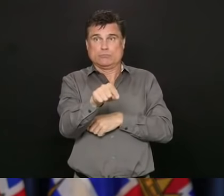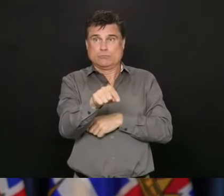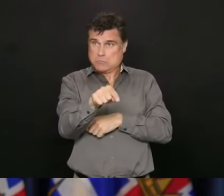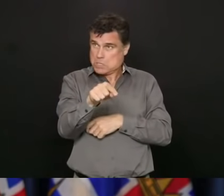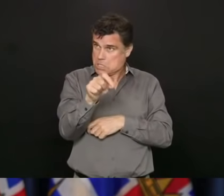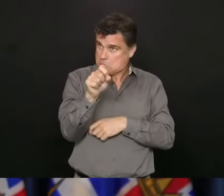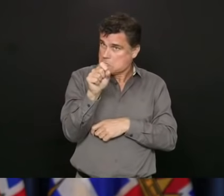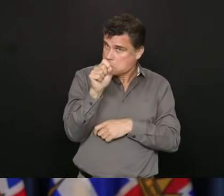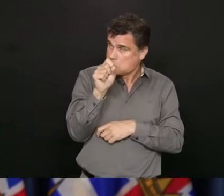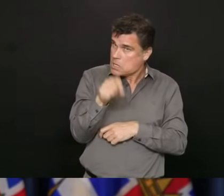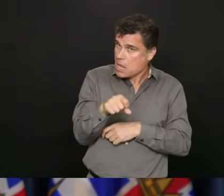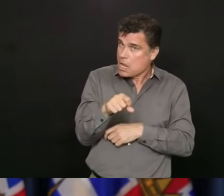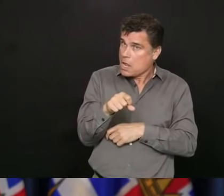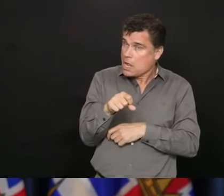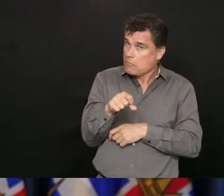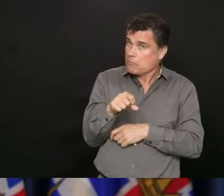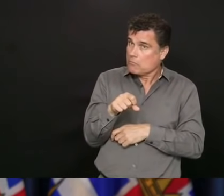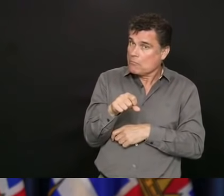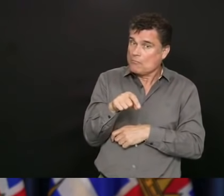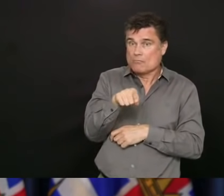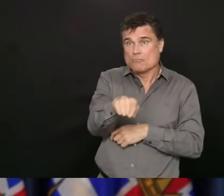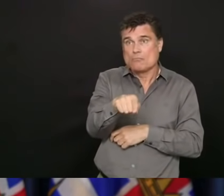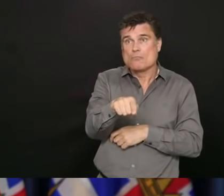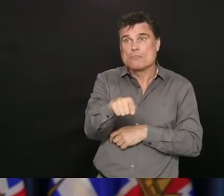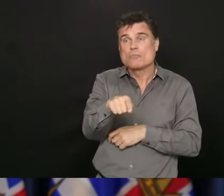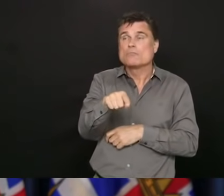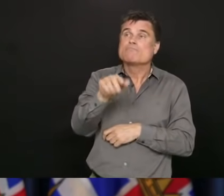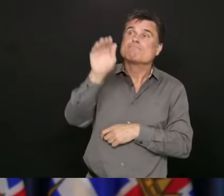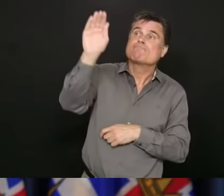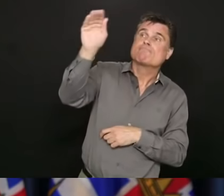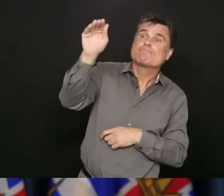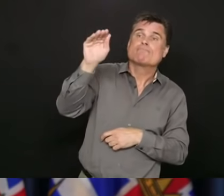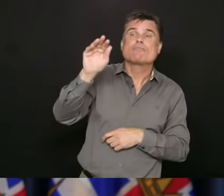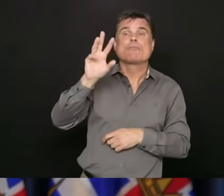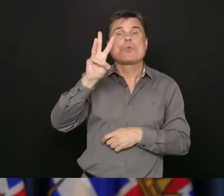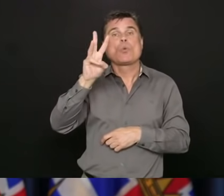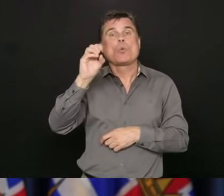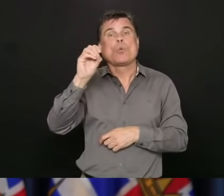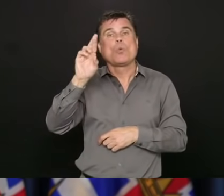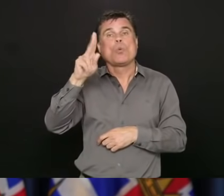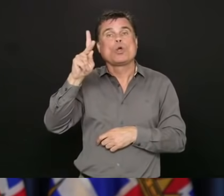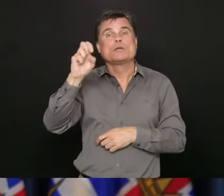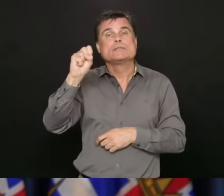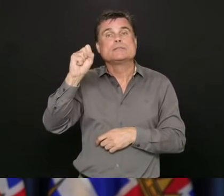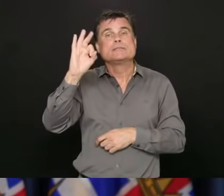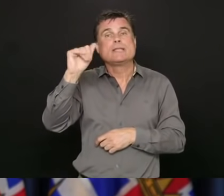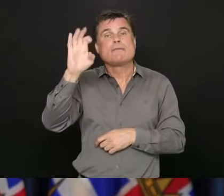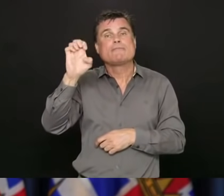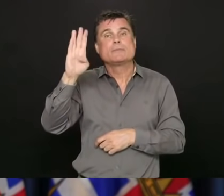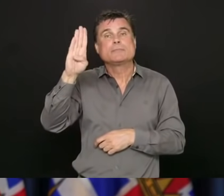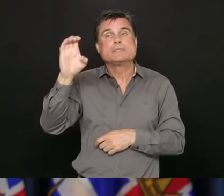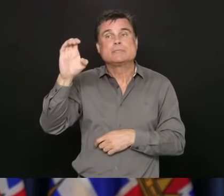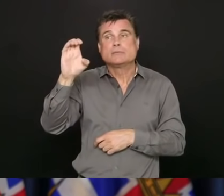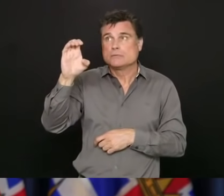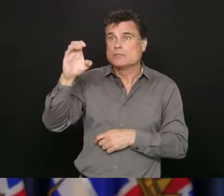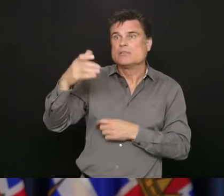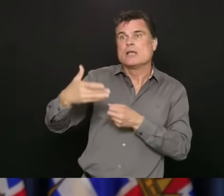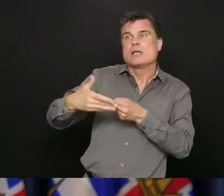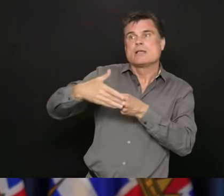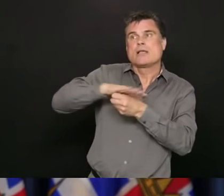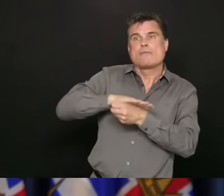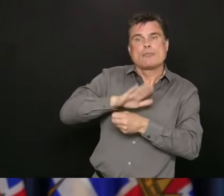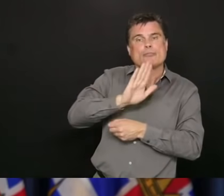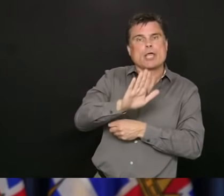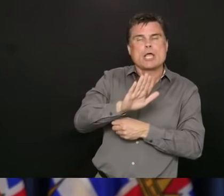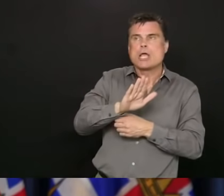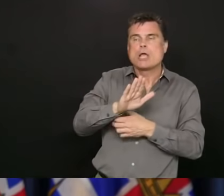COVID-related illnesses? Because we've got word that about half of the claims in so far were not from the health sector. Thank